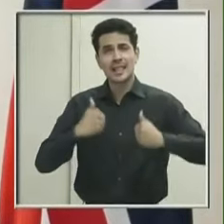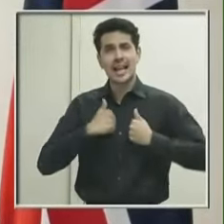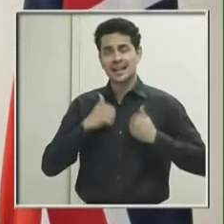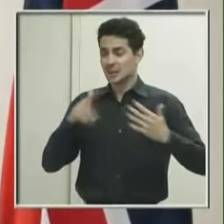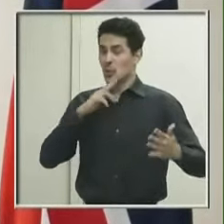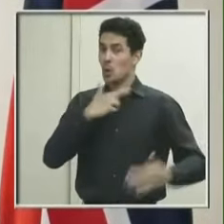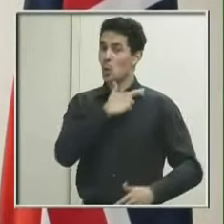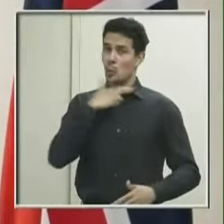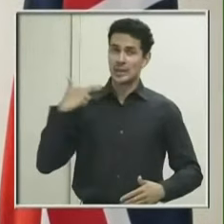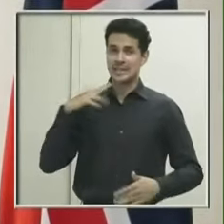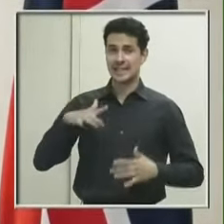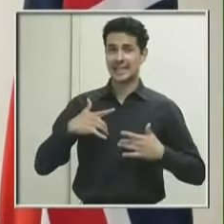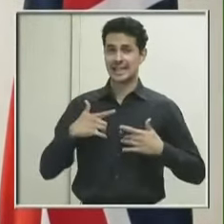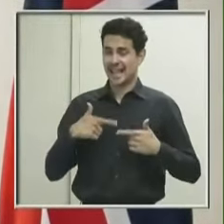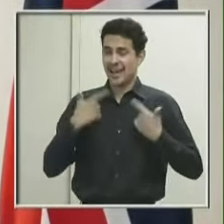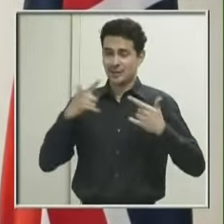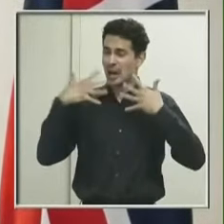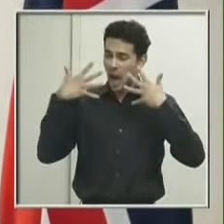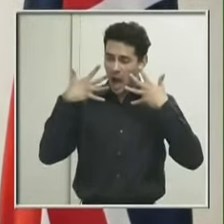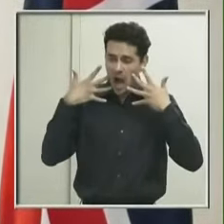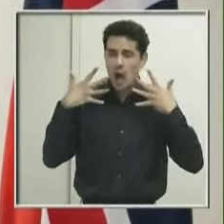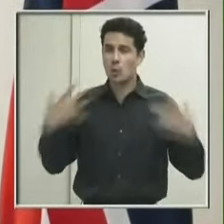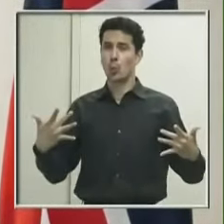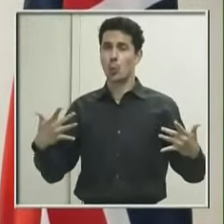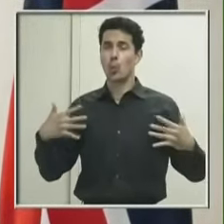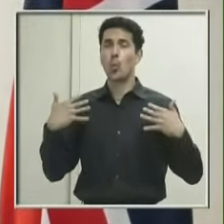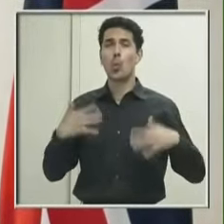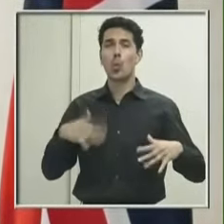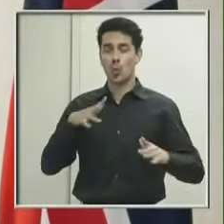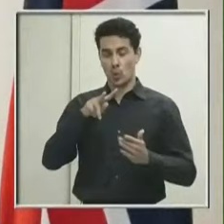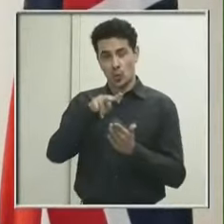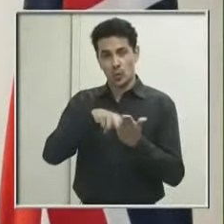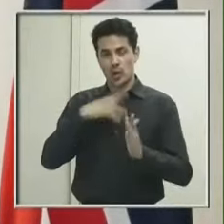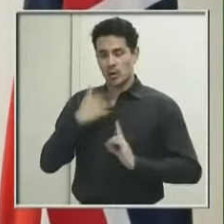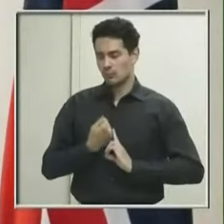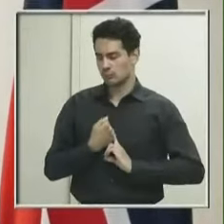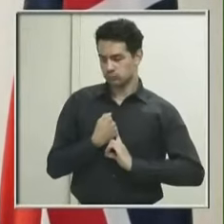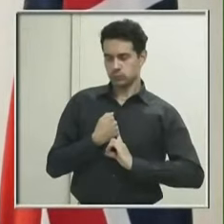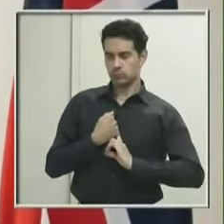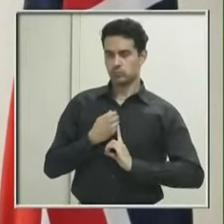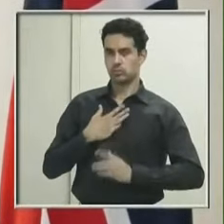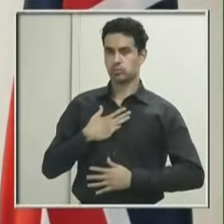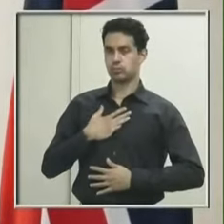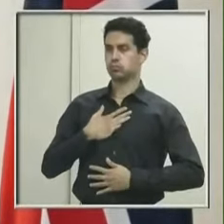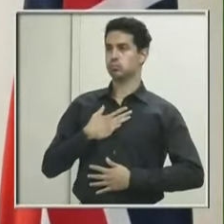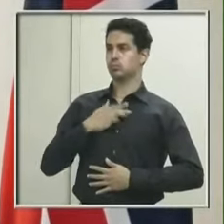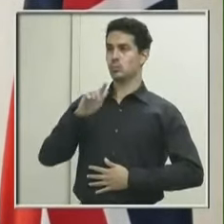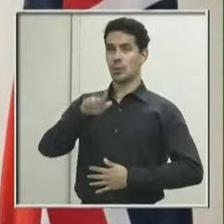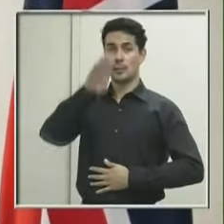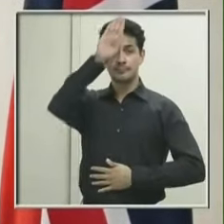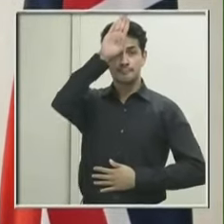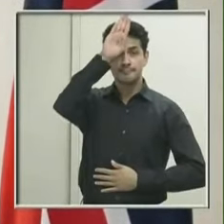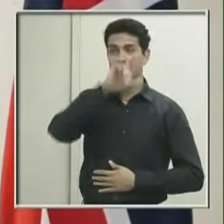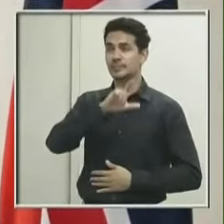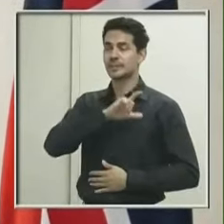When you read it, it will hit home very clearly that those firefighters and police officers are